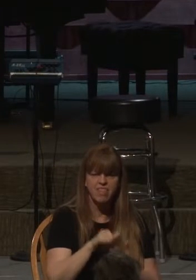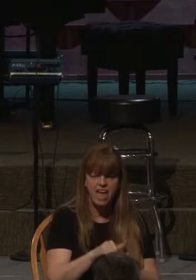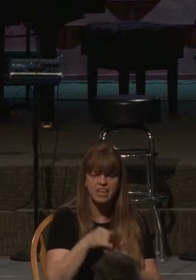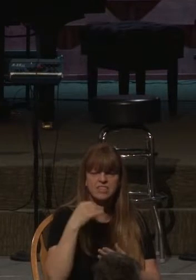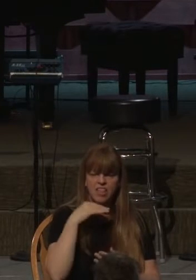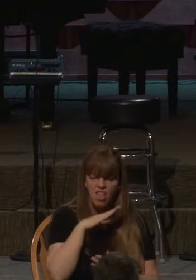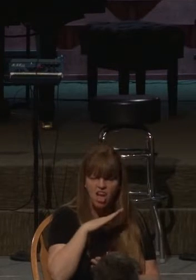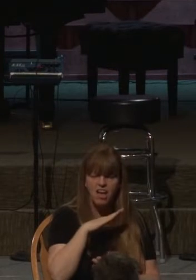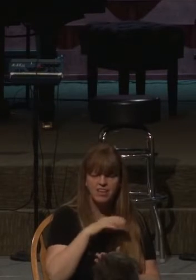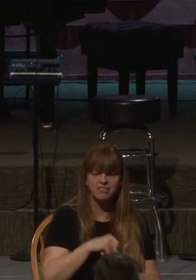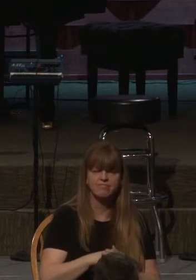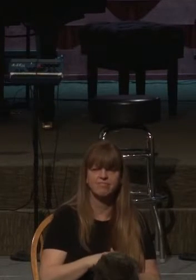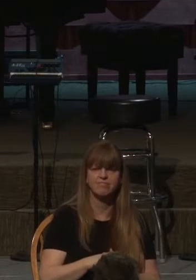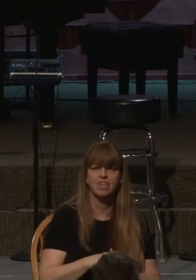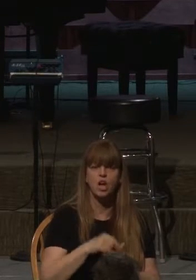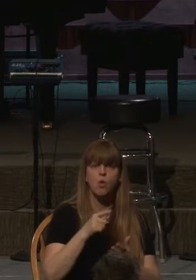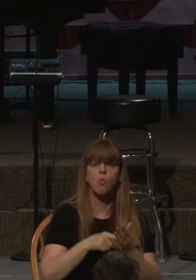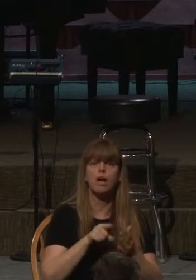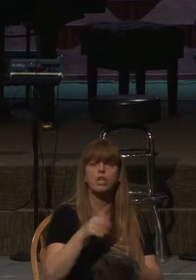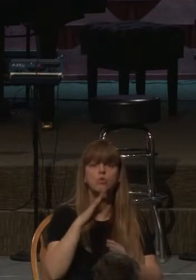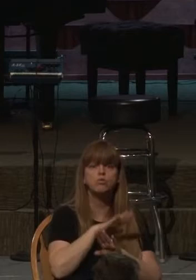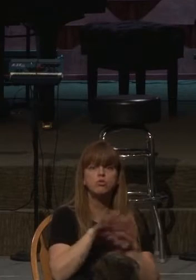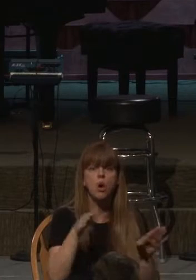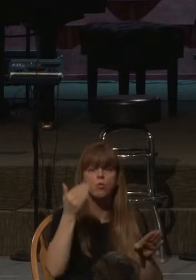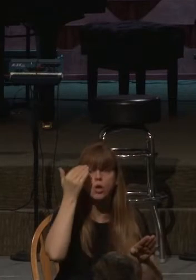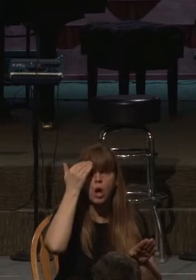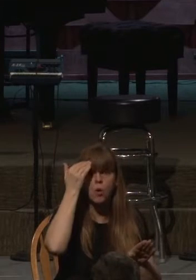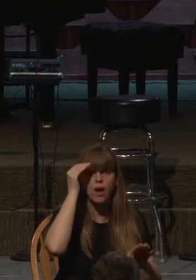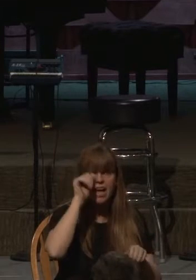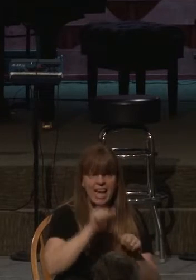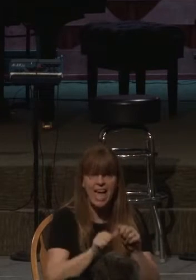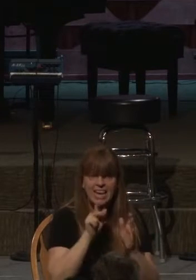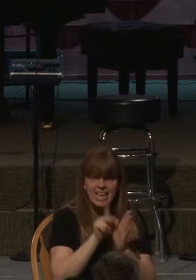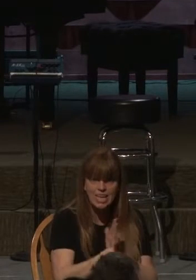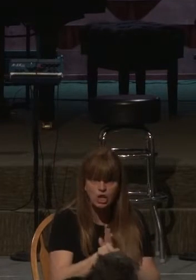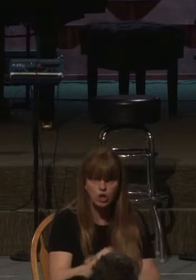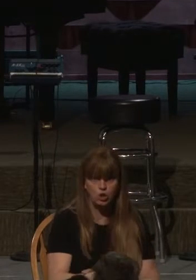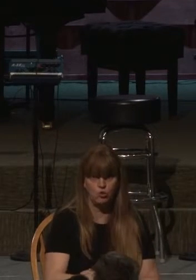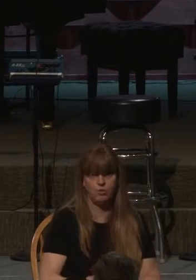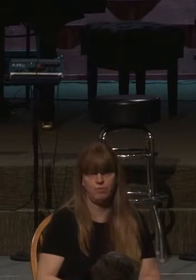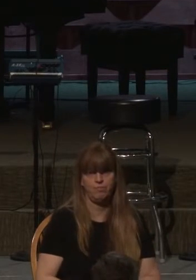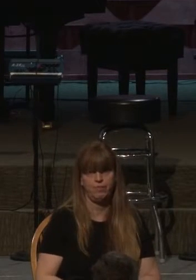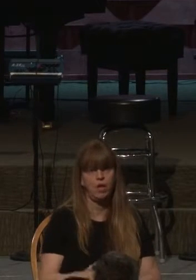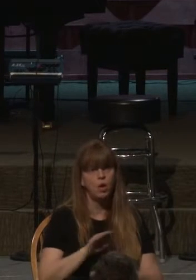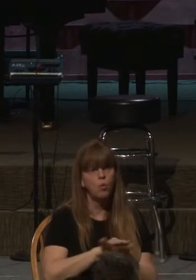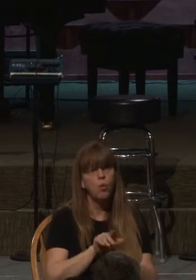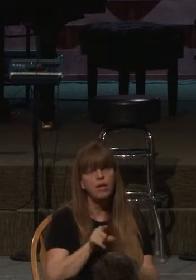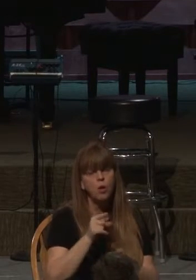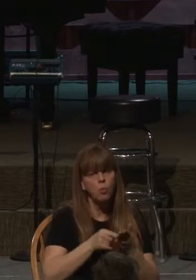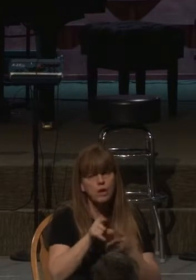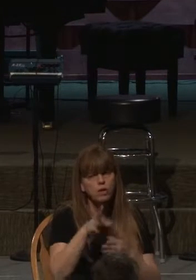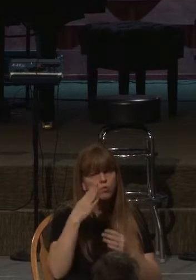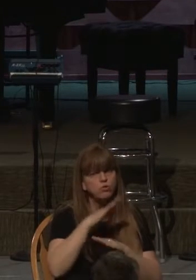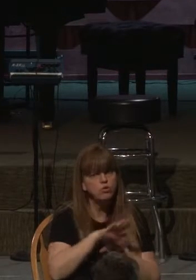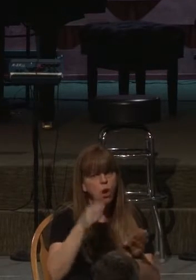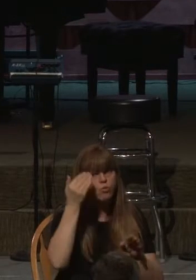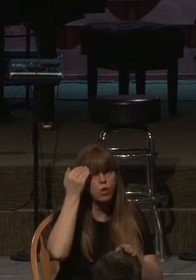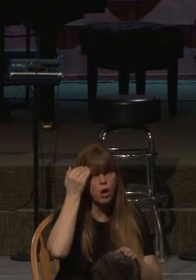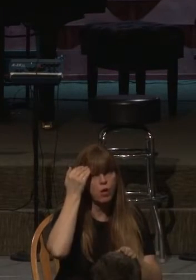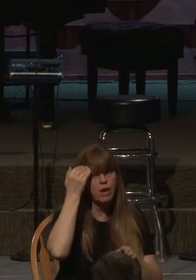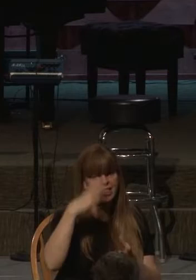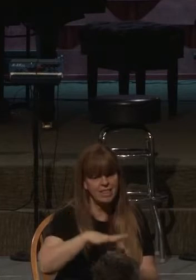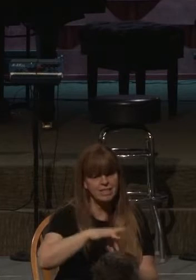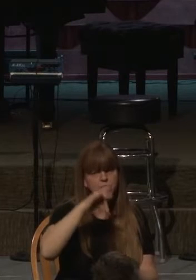That is a lie. What you don't know can kill you. And what you don't know in the